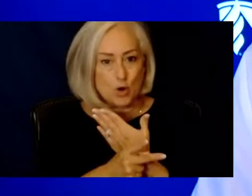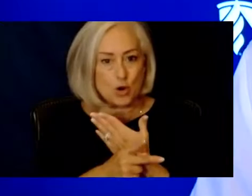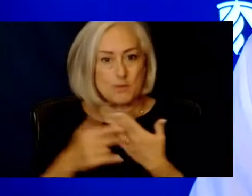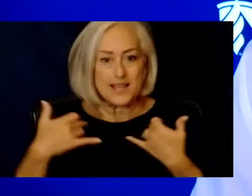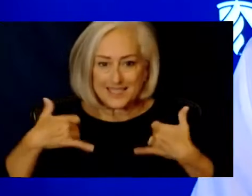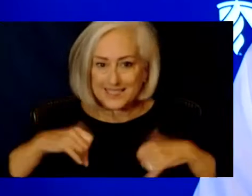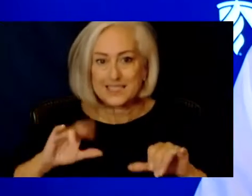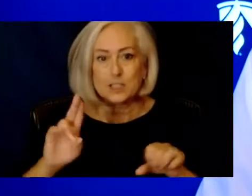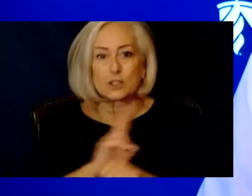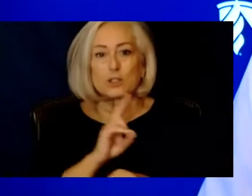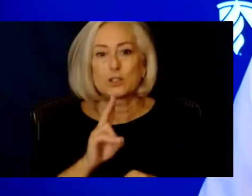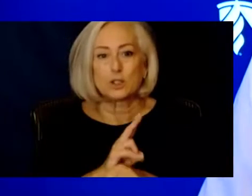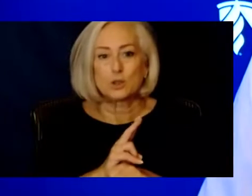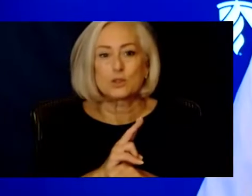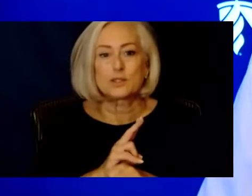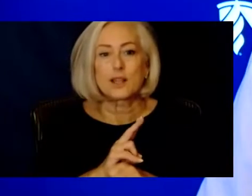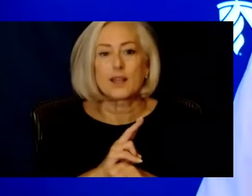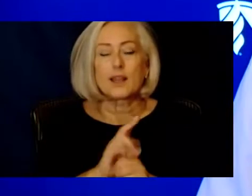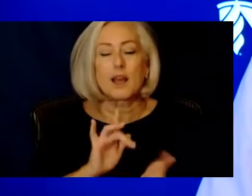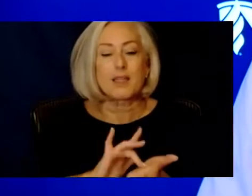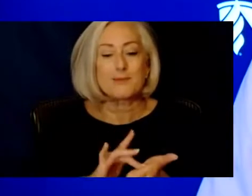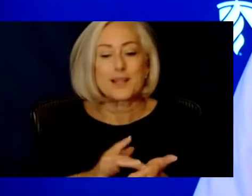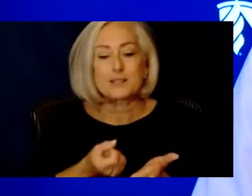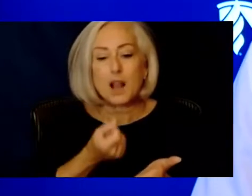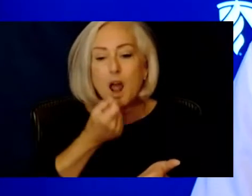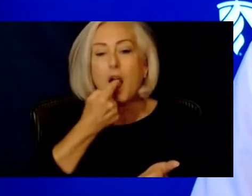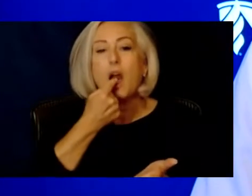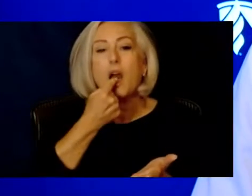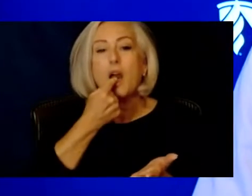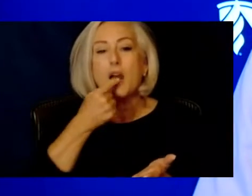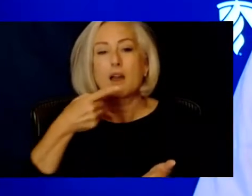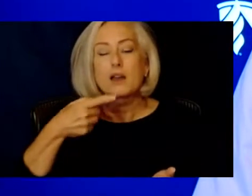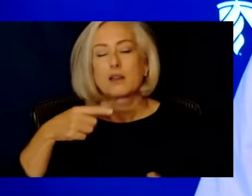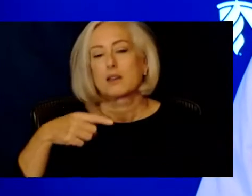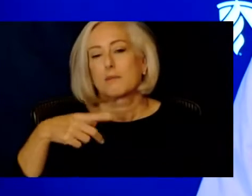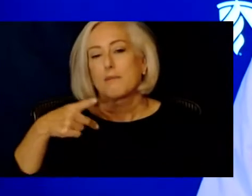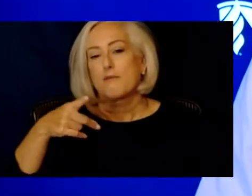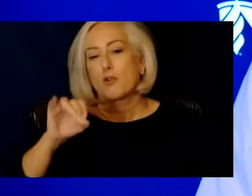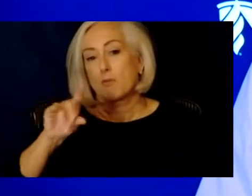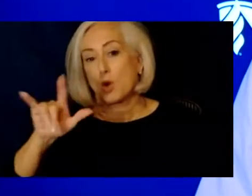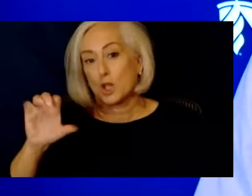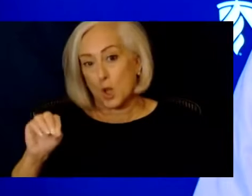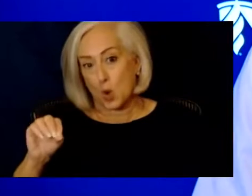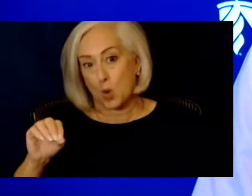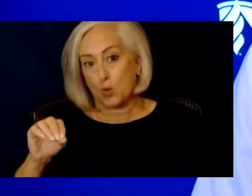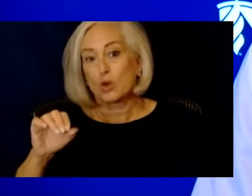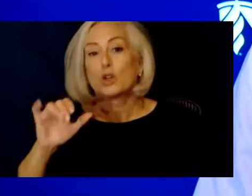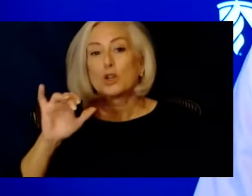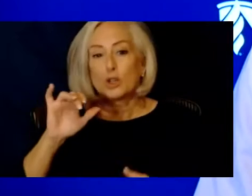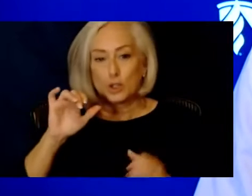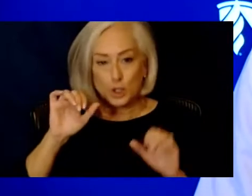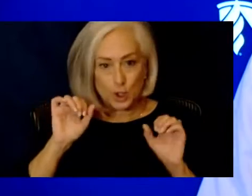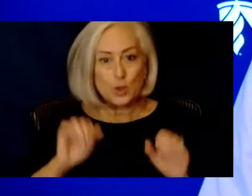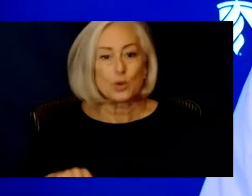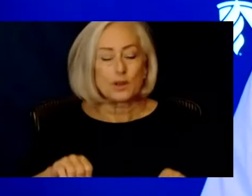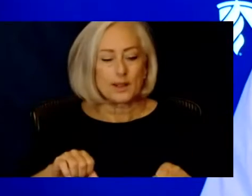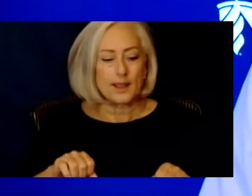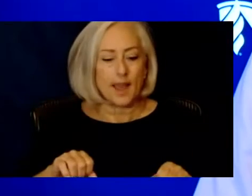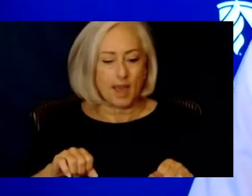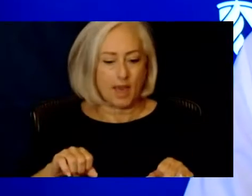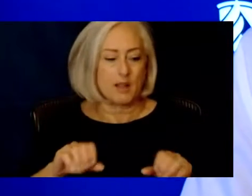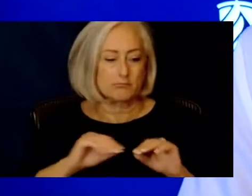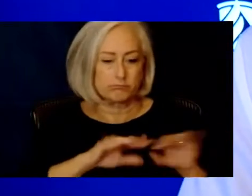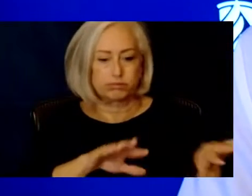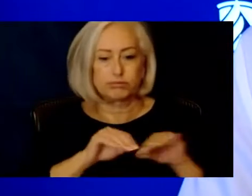the oral polio vaccine. So then you can certainly shed that. It can get into wastewater. You can cause